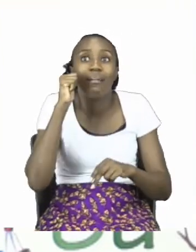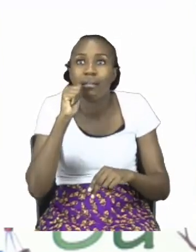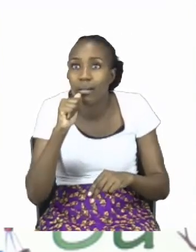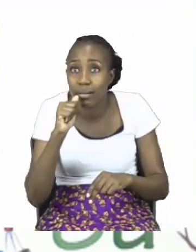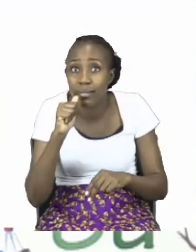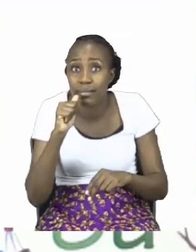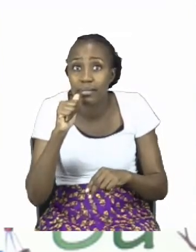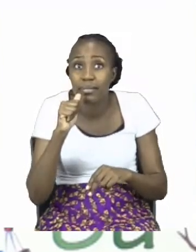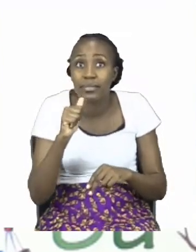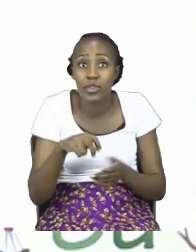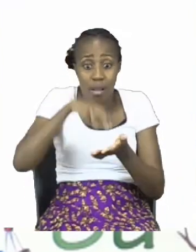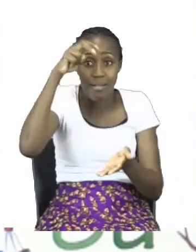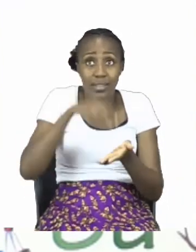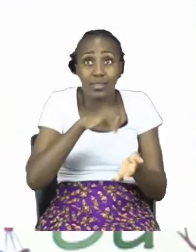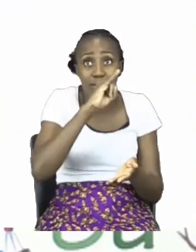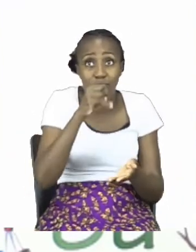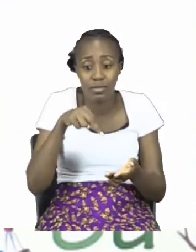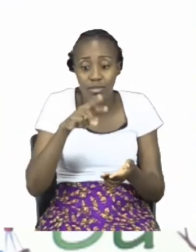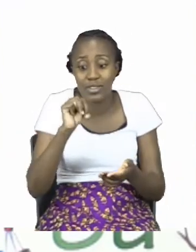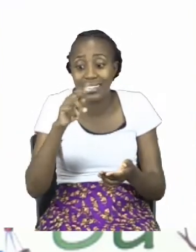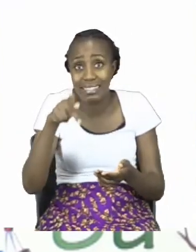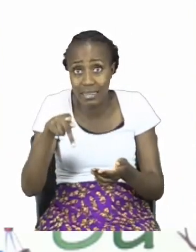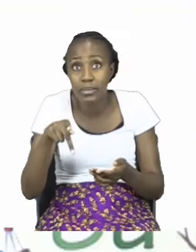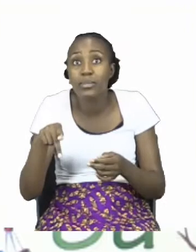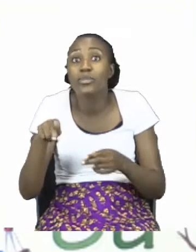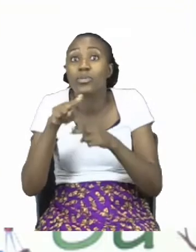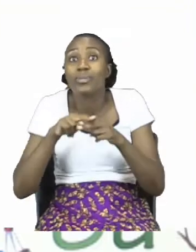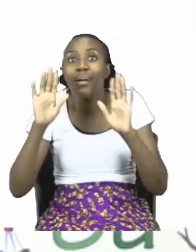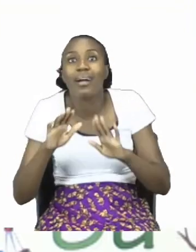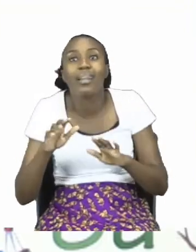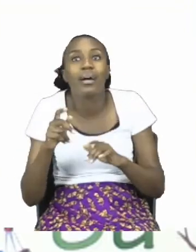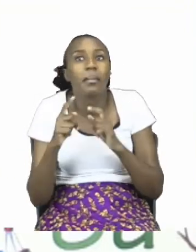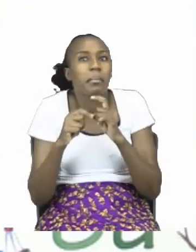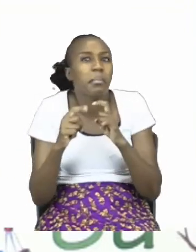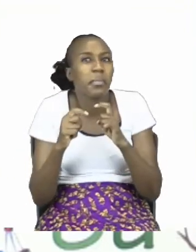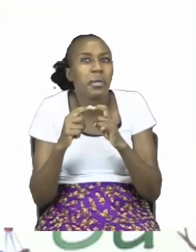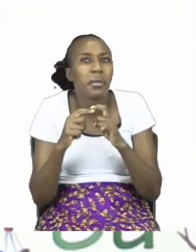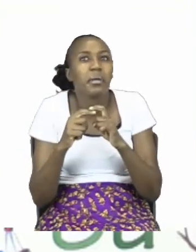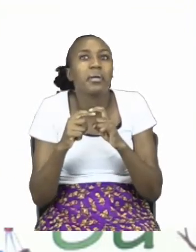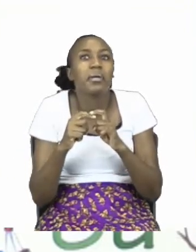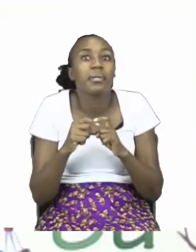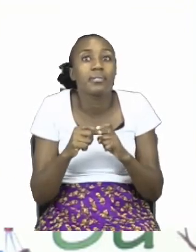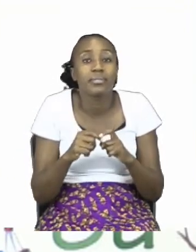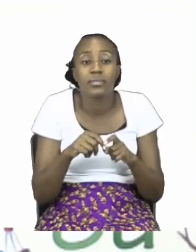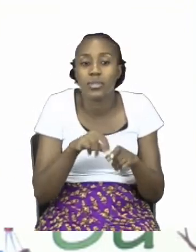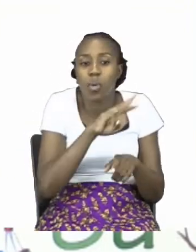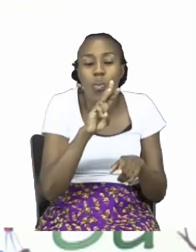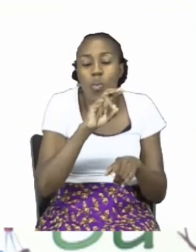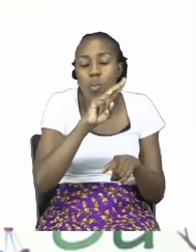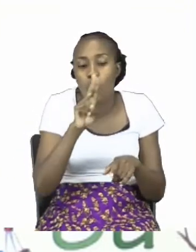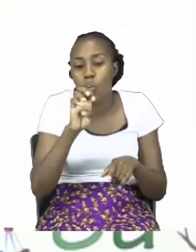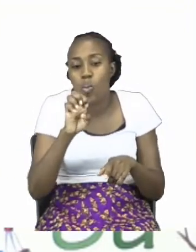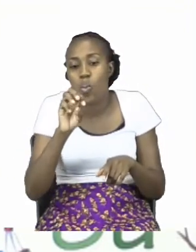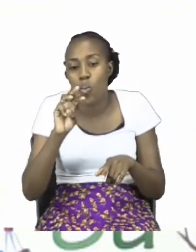yellow. Every time you see the word jump, you're going to use the color pink. And then every time you use